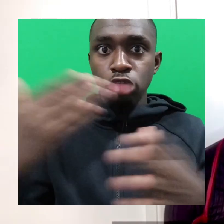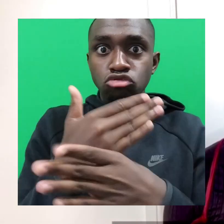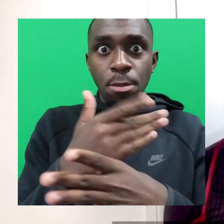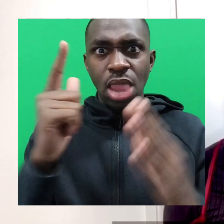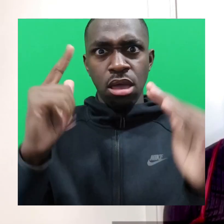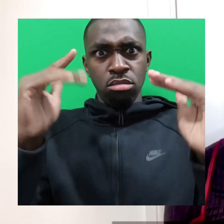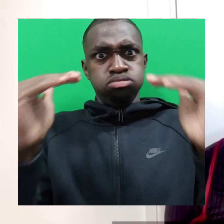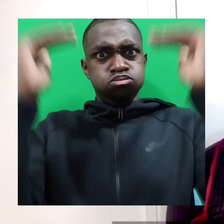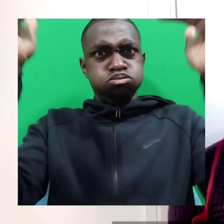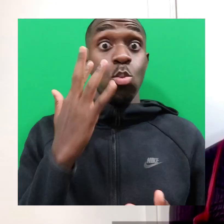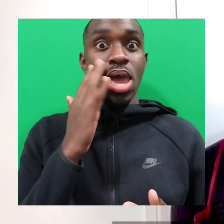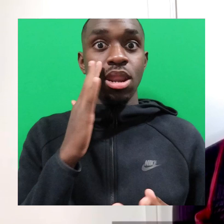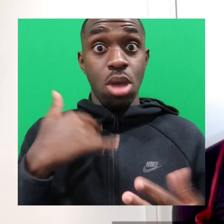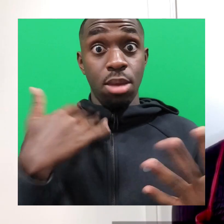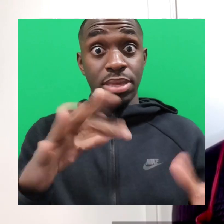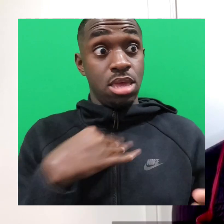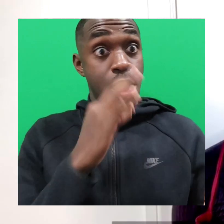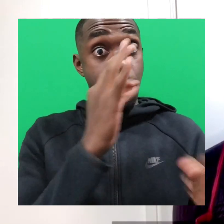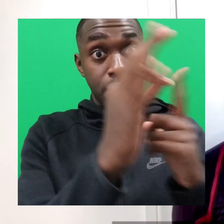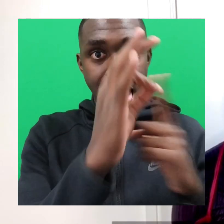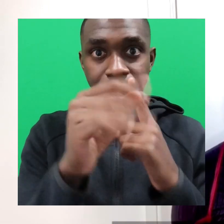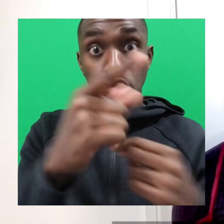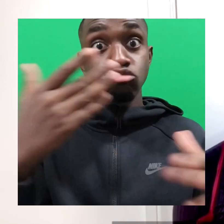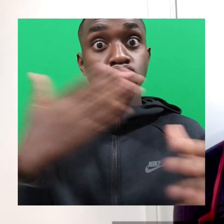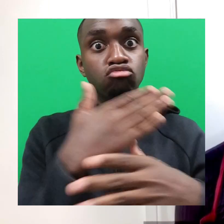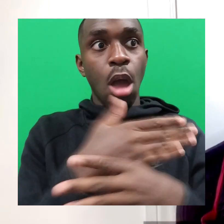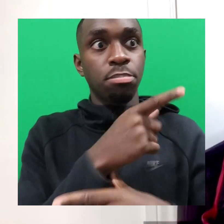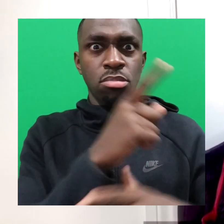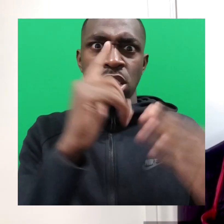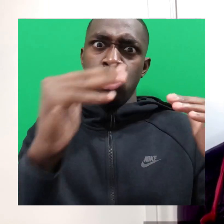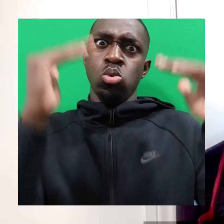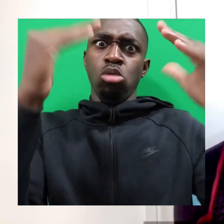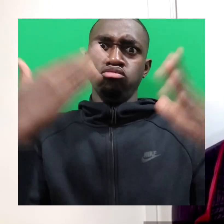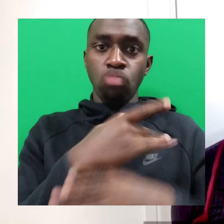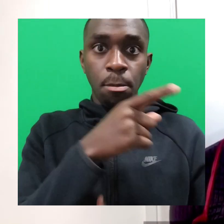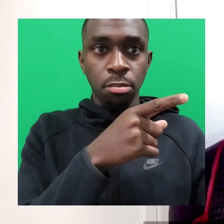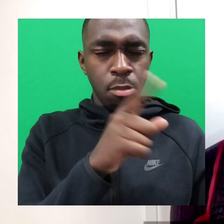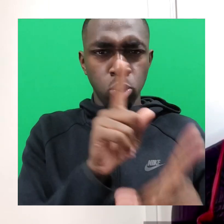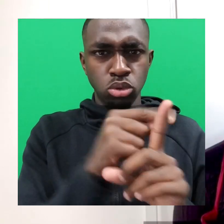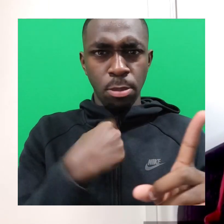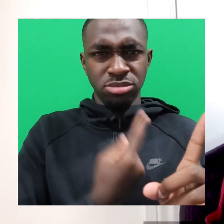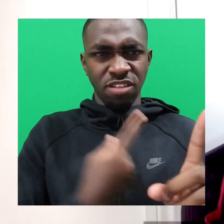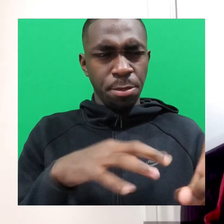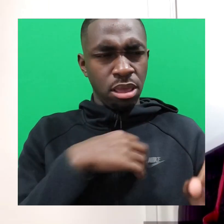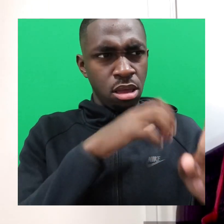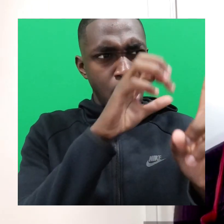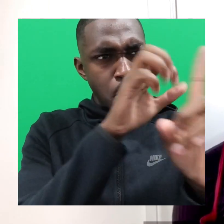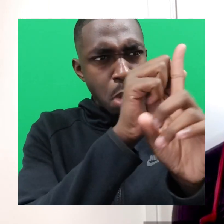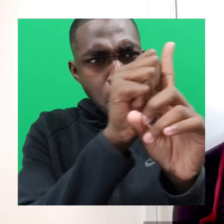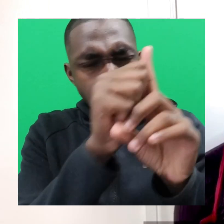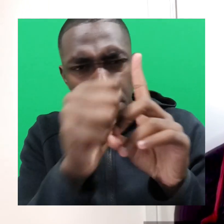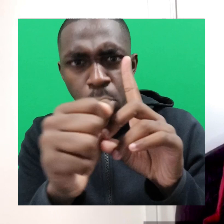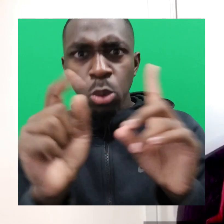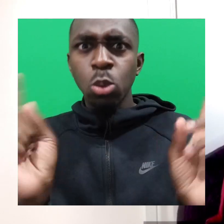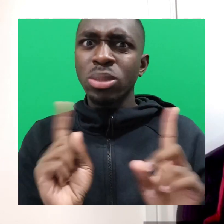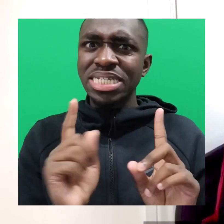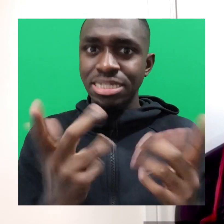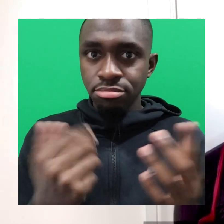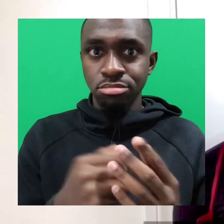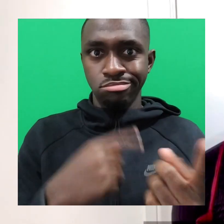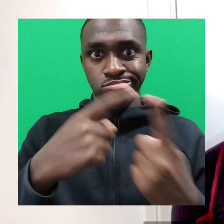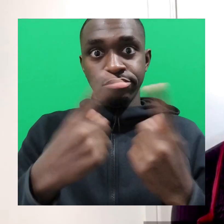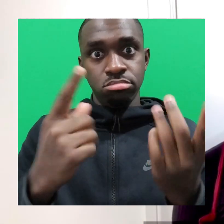for jobs that are a bit higher up than junior level, and I would come across things like HTML, CSS,